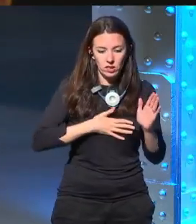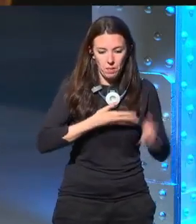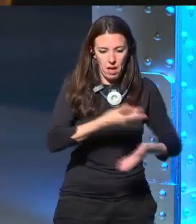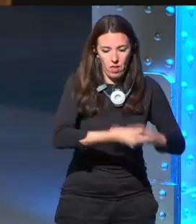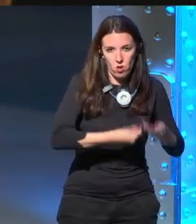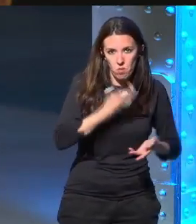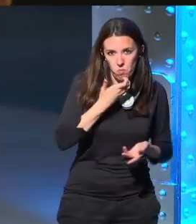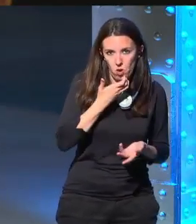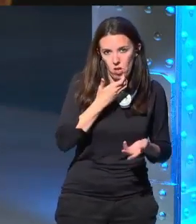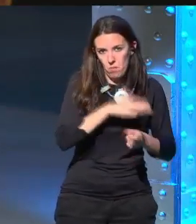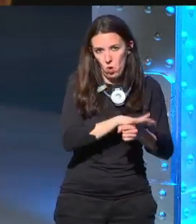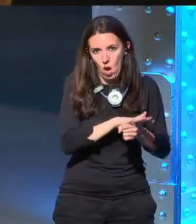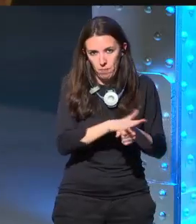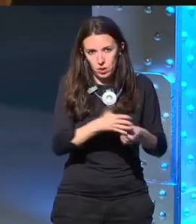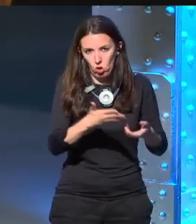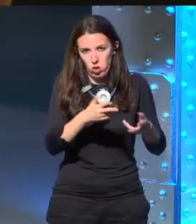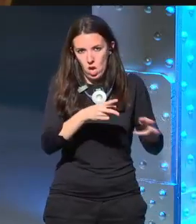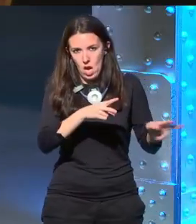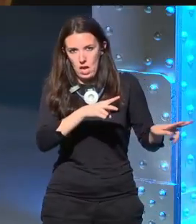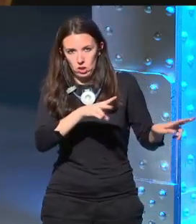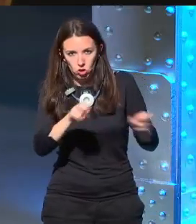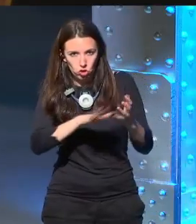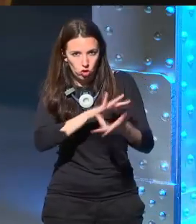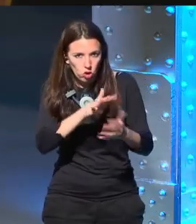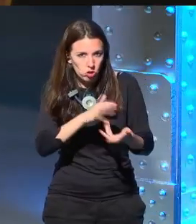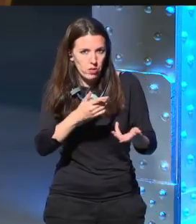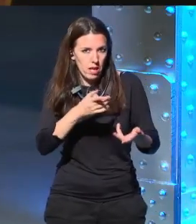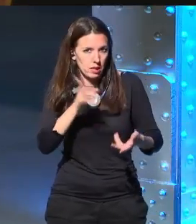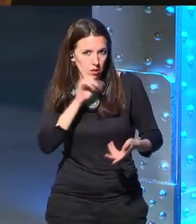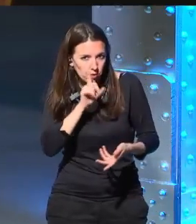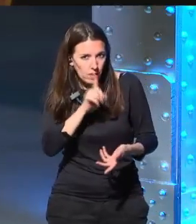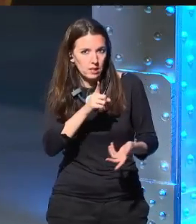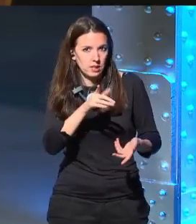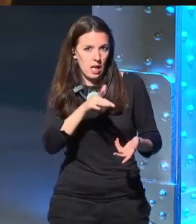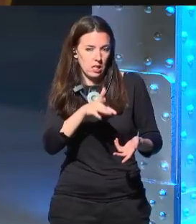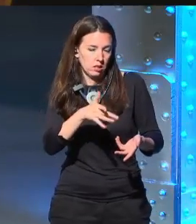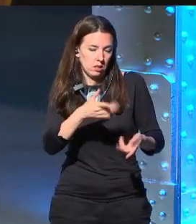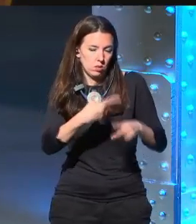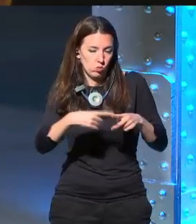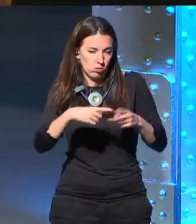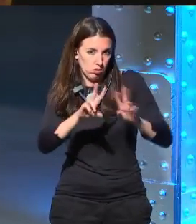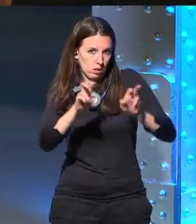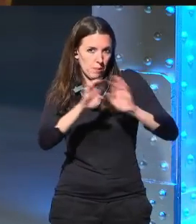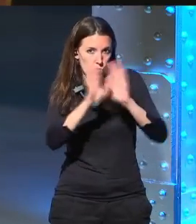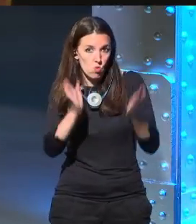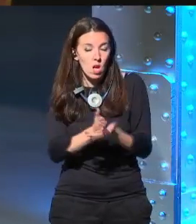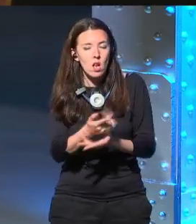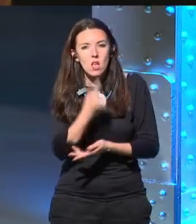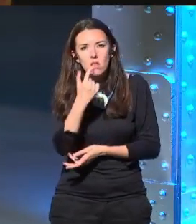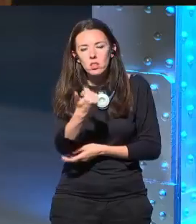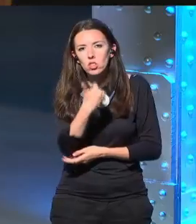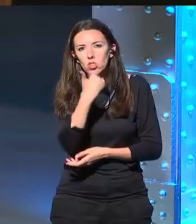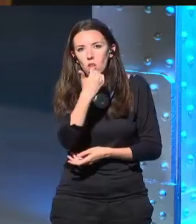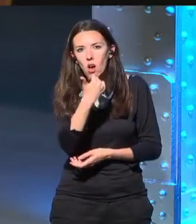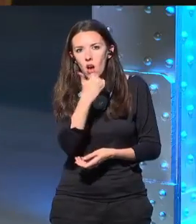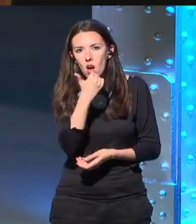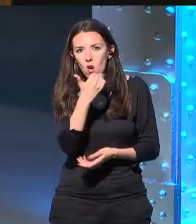problem worldwide. Mm-hmm. And but you said something that in the United